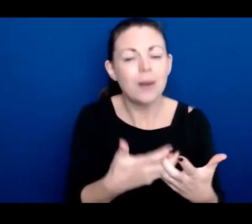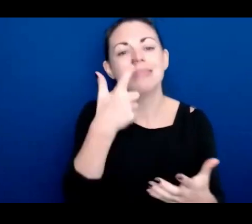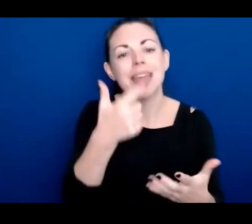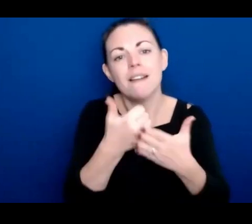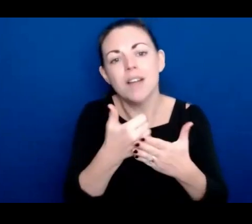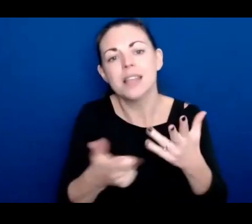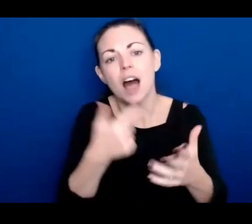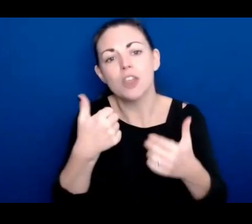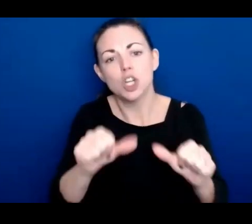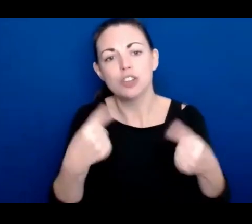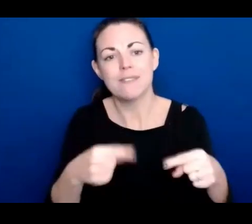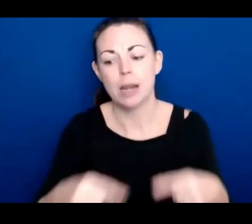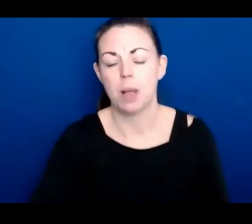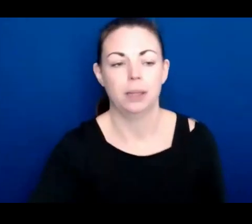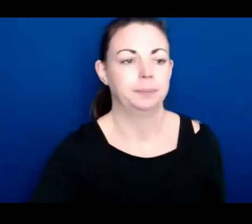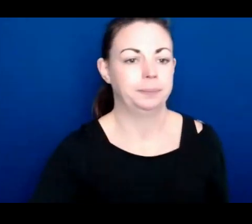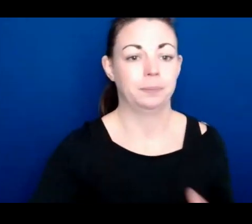be available. Next slide, please, Tom.